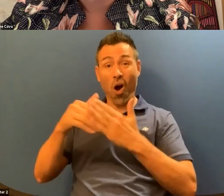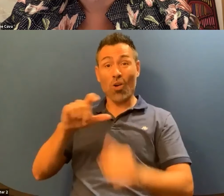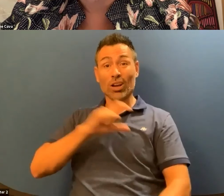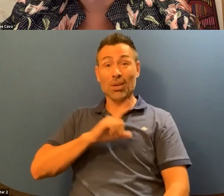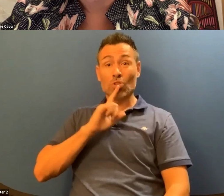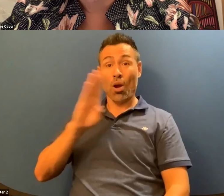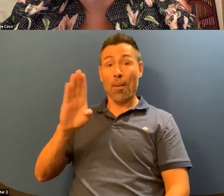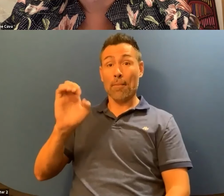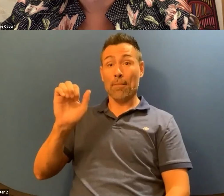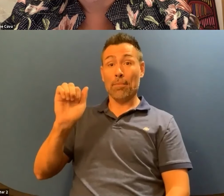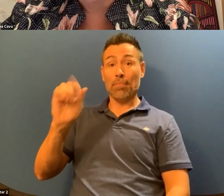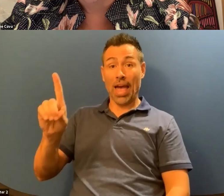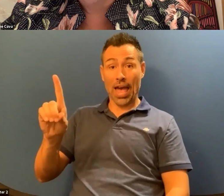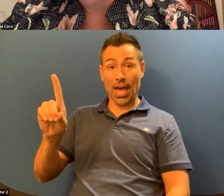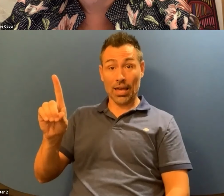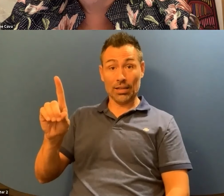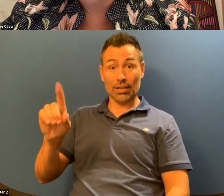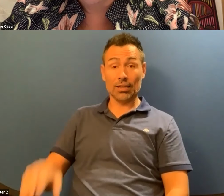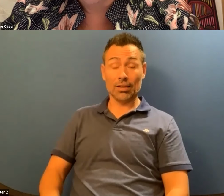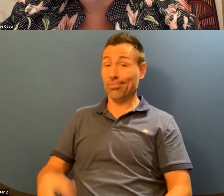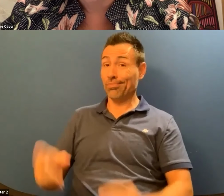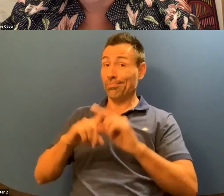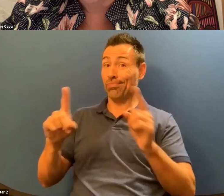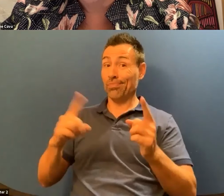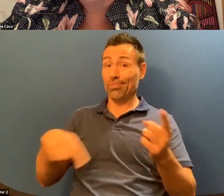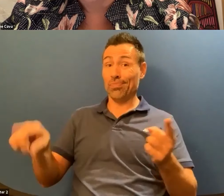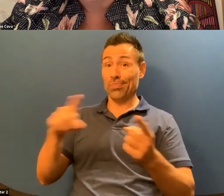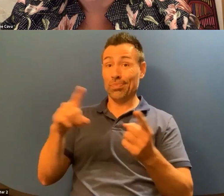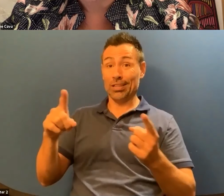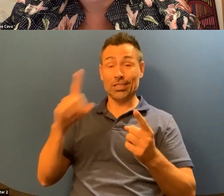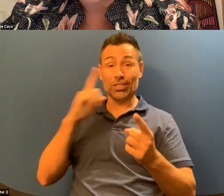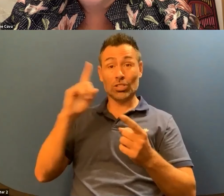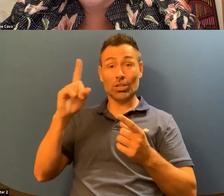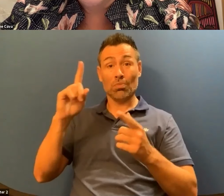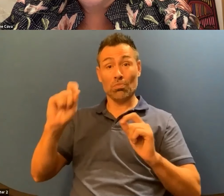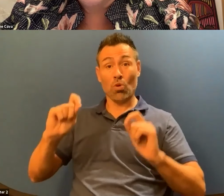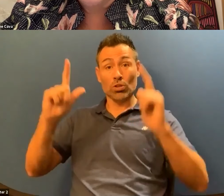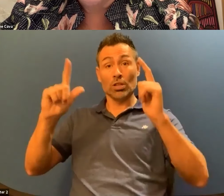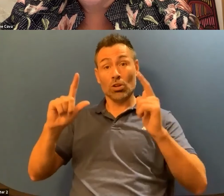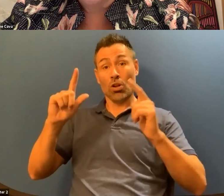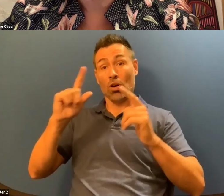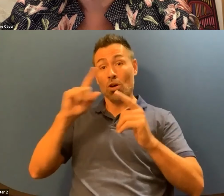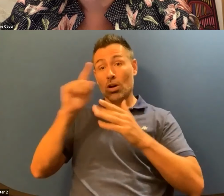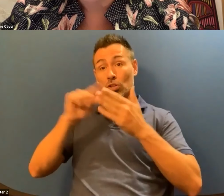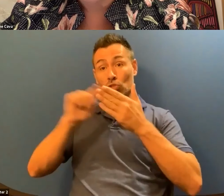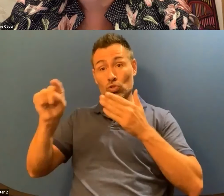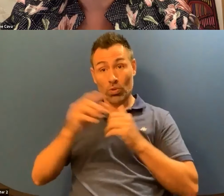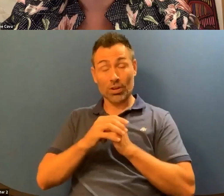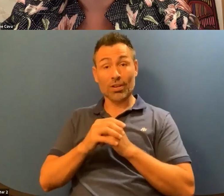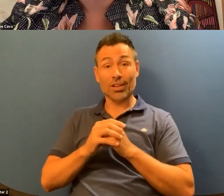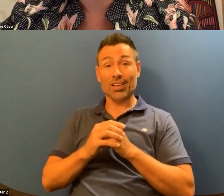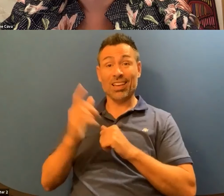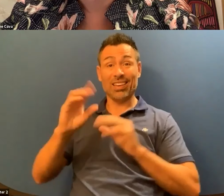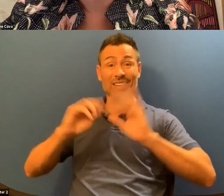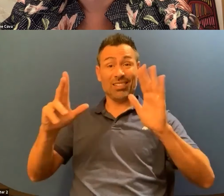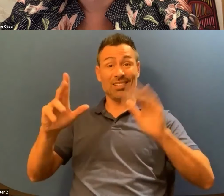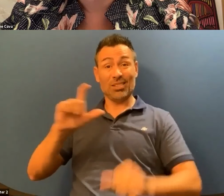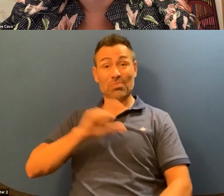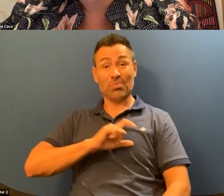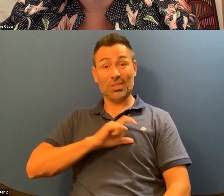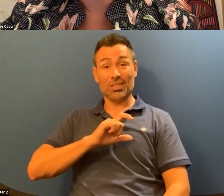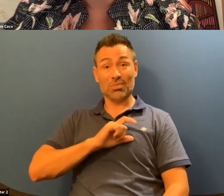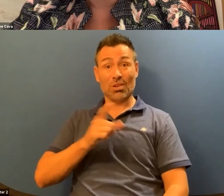but A-C-A-B, she posted it on Twitter. And clearly the police departments